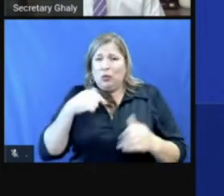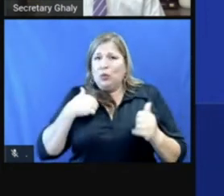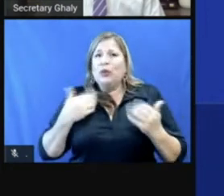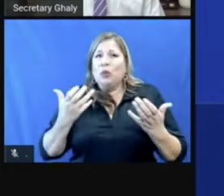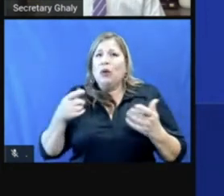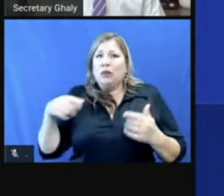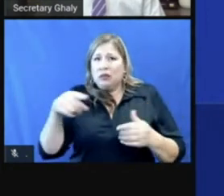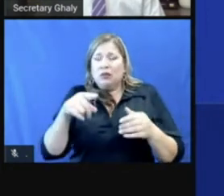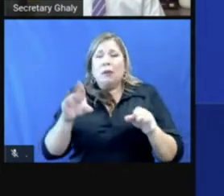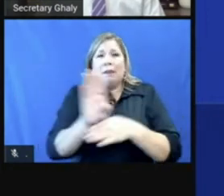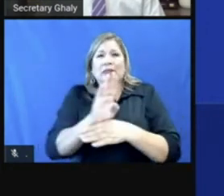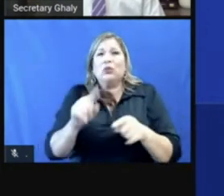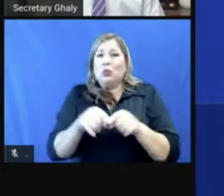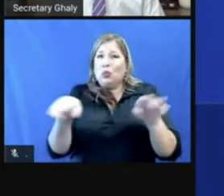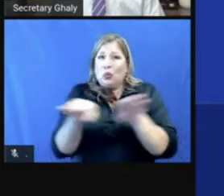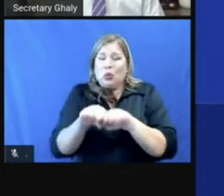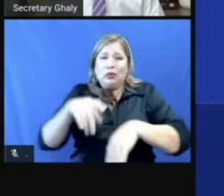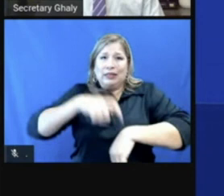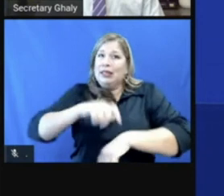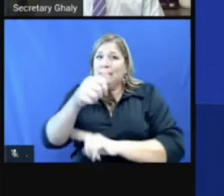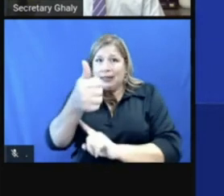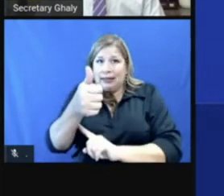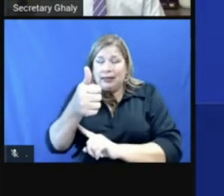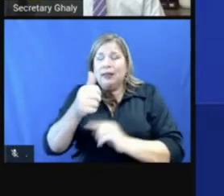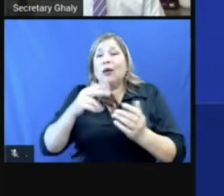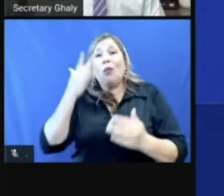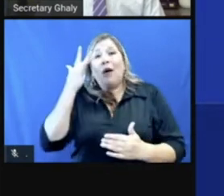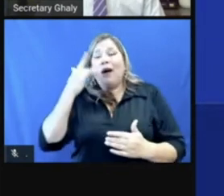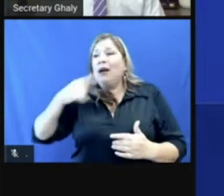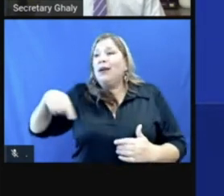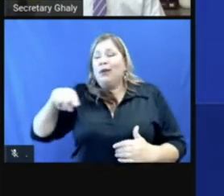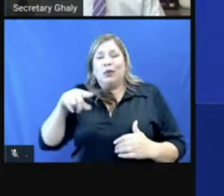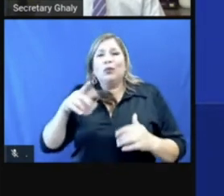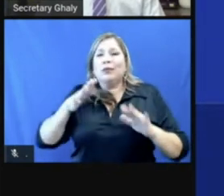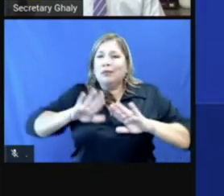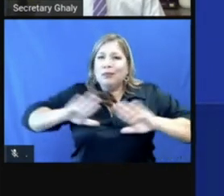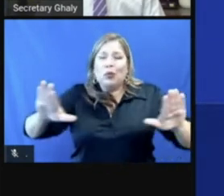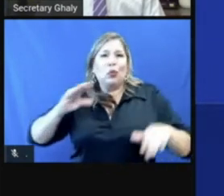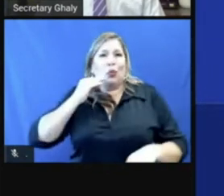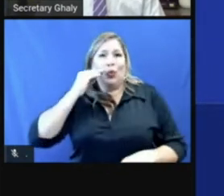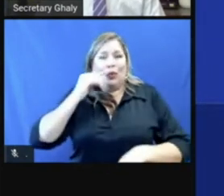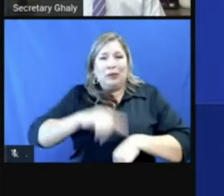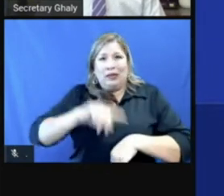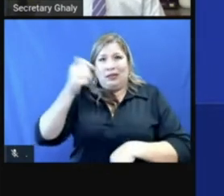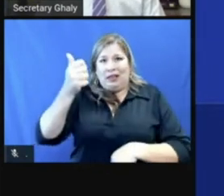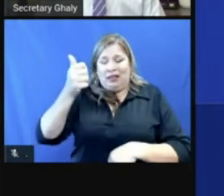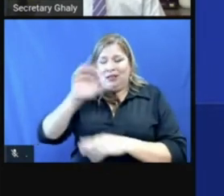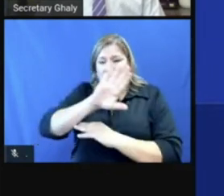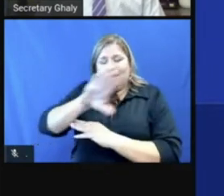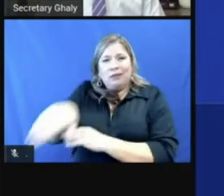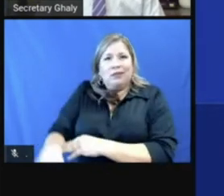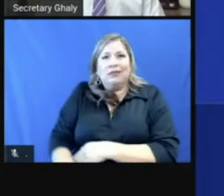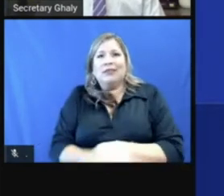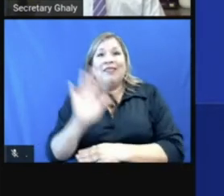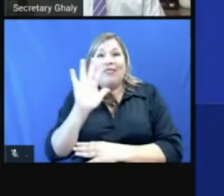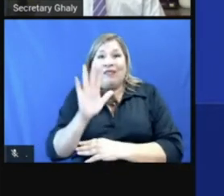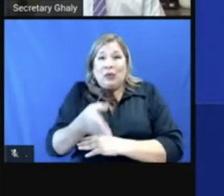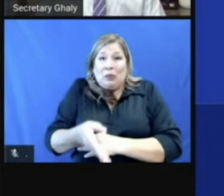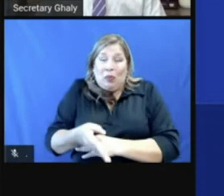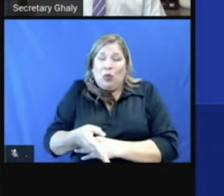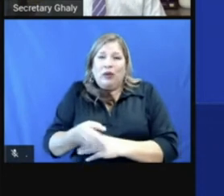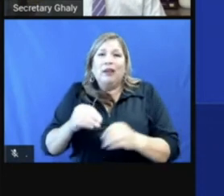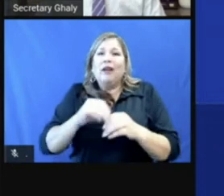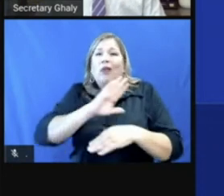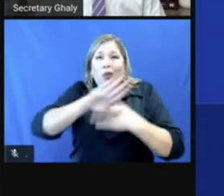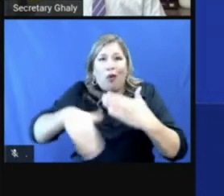that they stay home, and those businesses don't resume operations till at least 5 a.m. throughout all of the purple